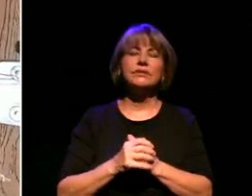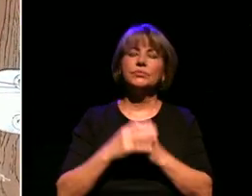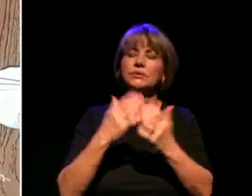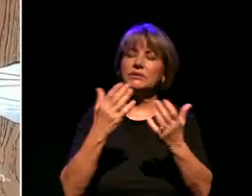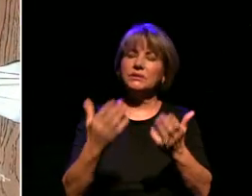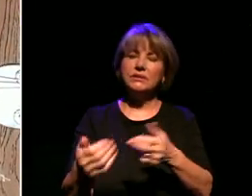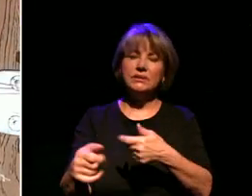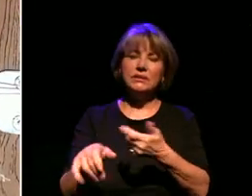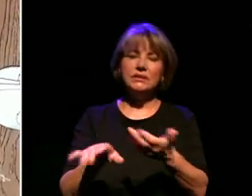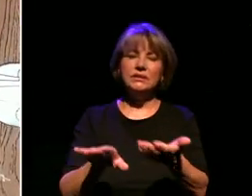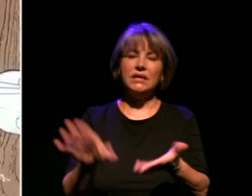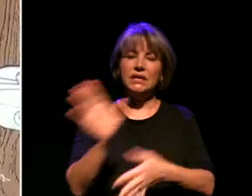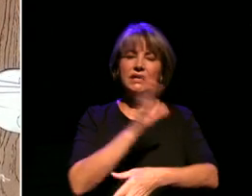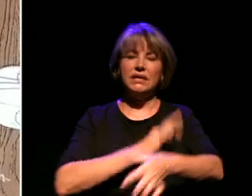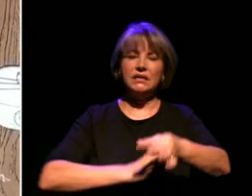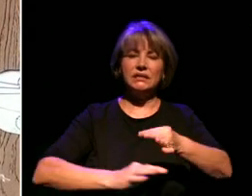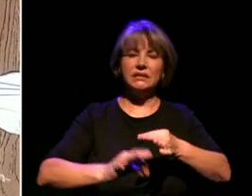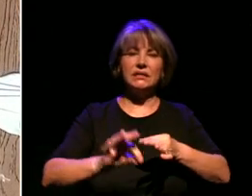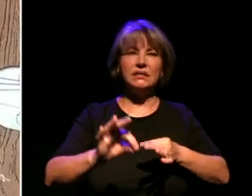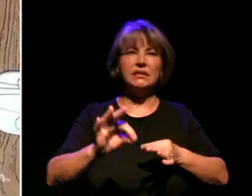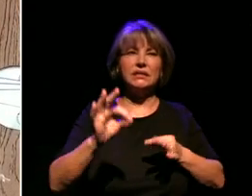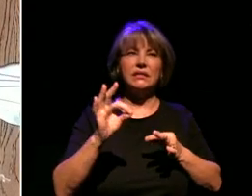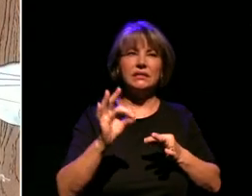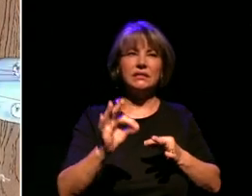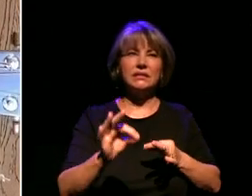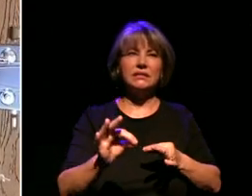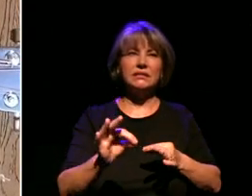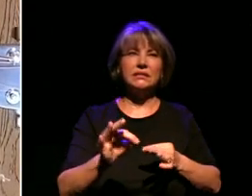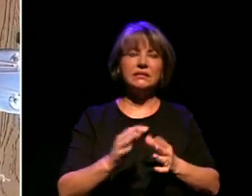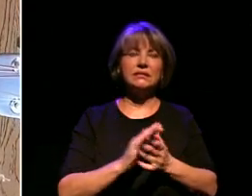You would lay down your life